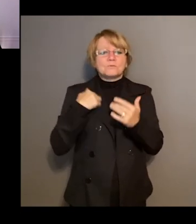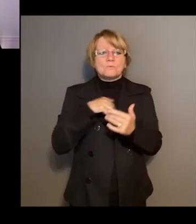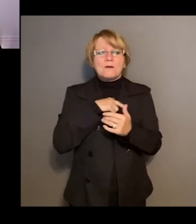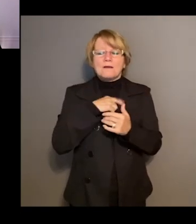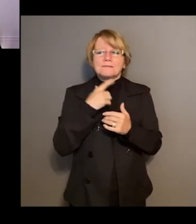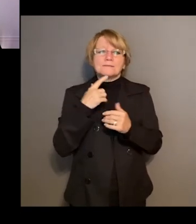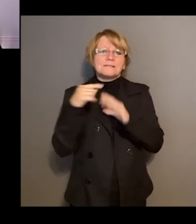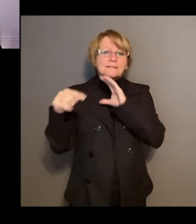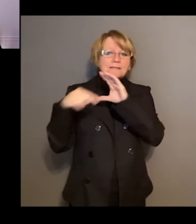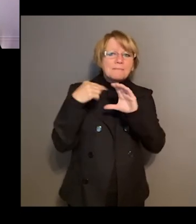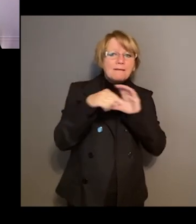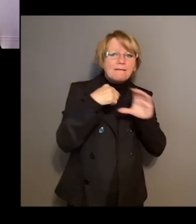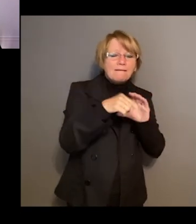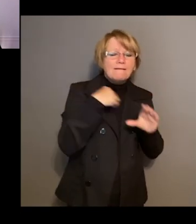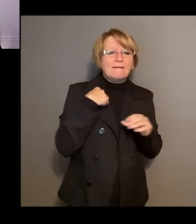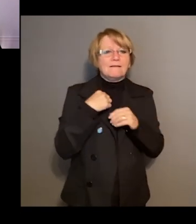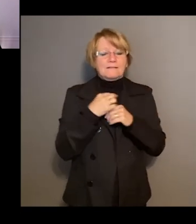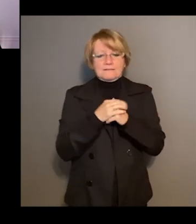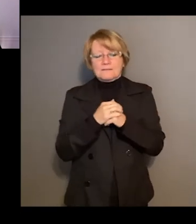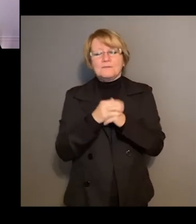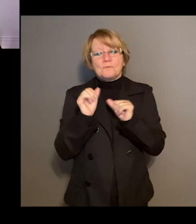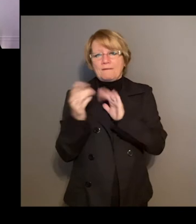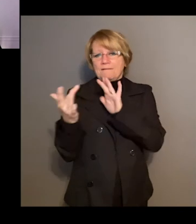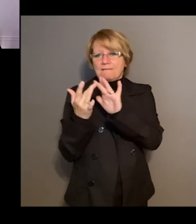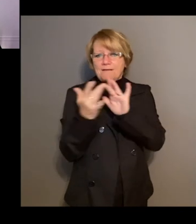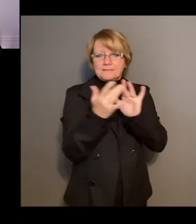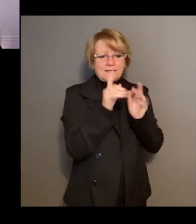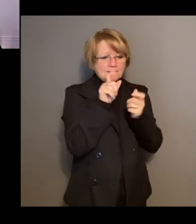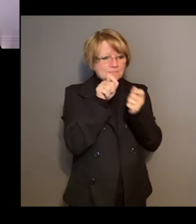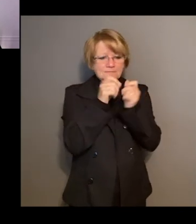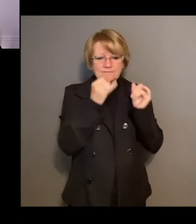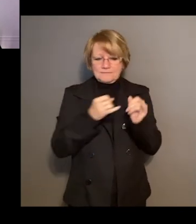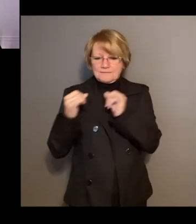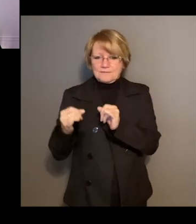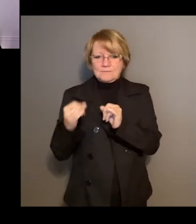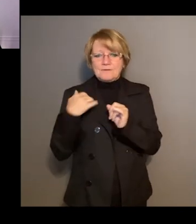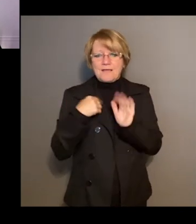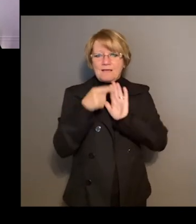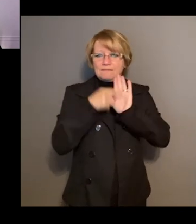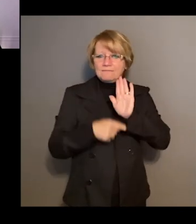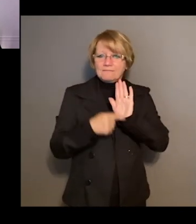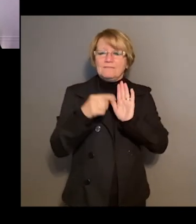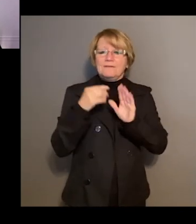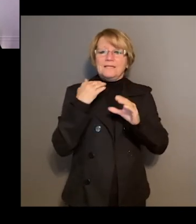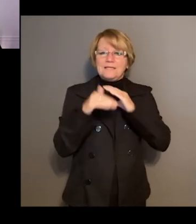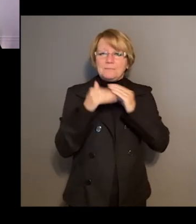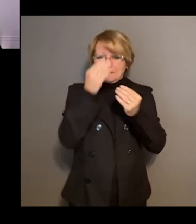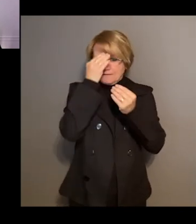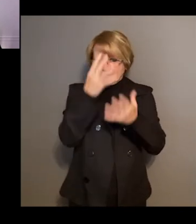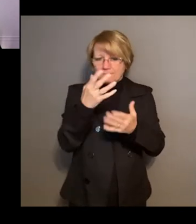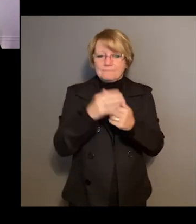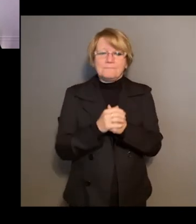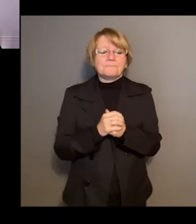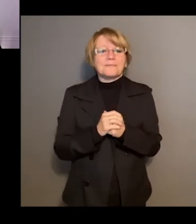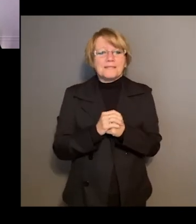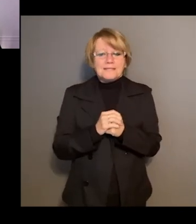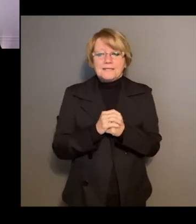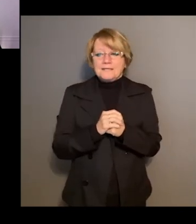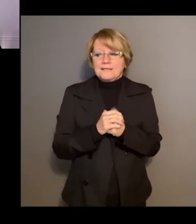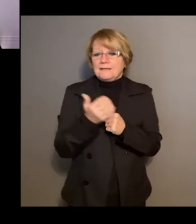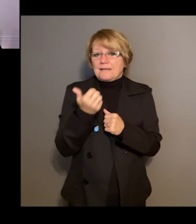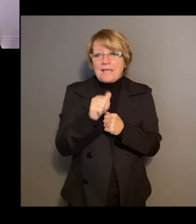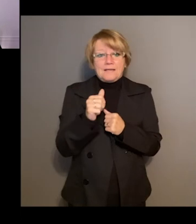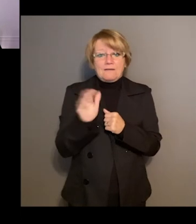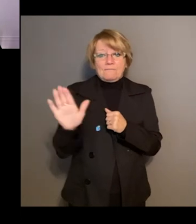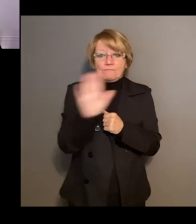Shoot us an email. Tomorrow we'll put emails of individuals here if you want to contact anybody. All that stuff is powerful and